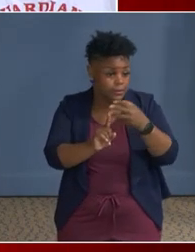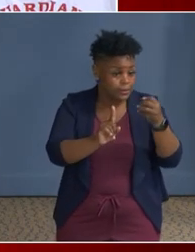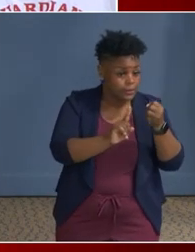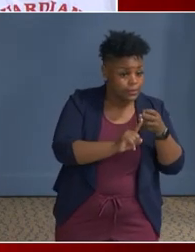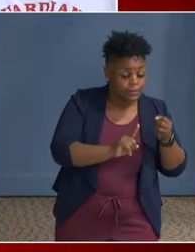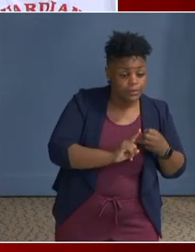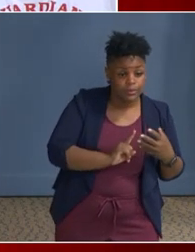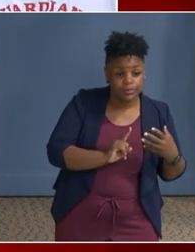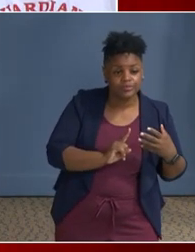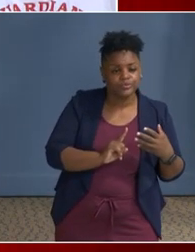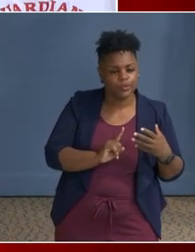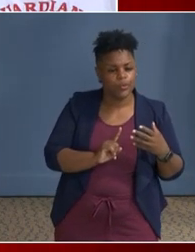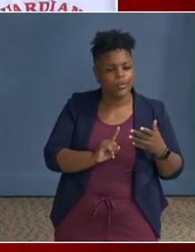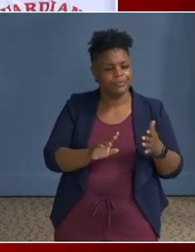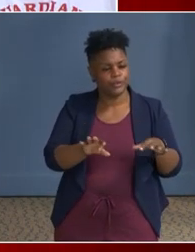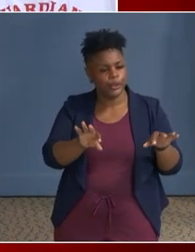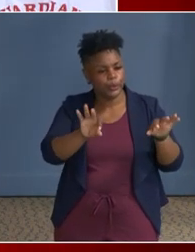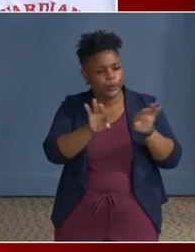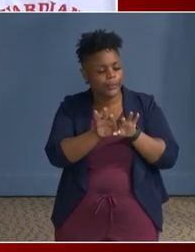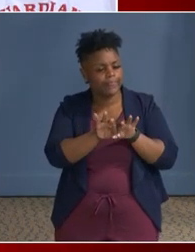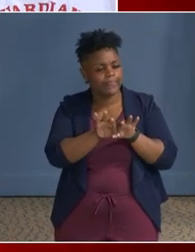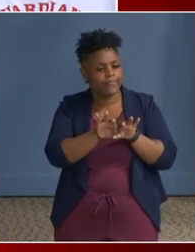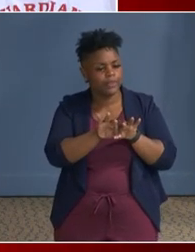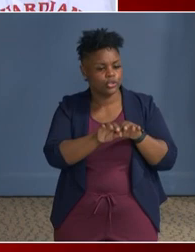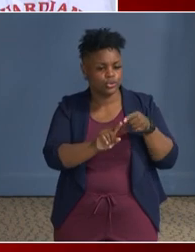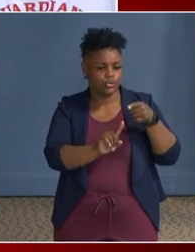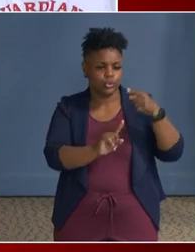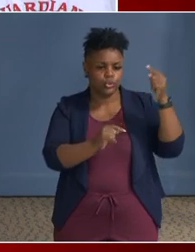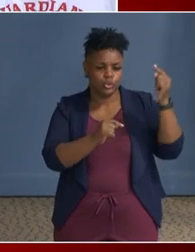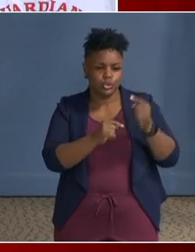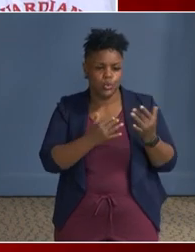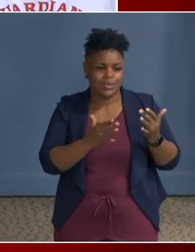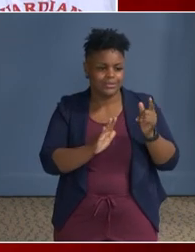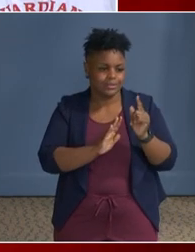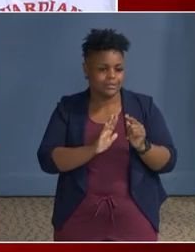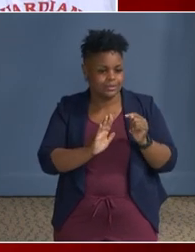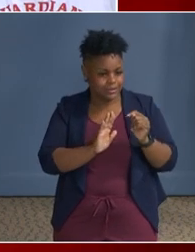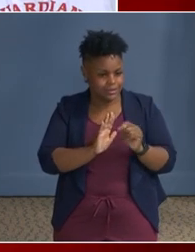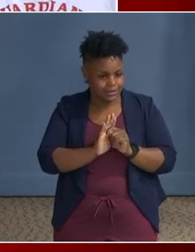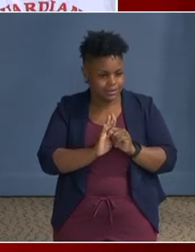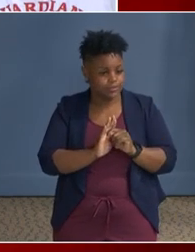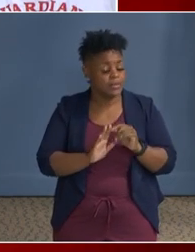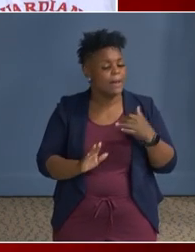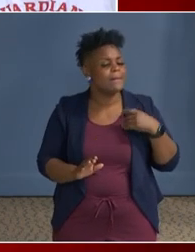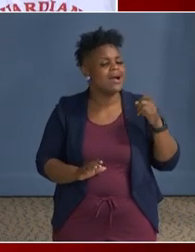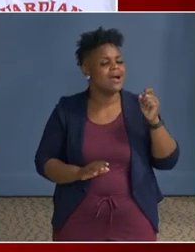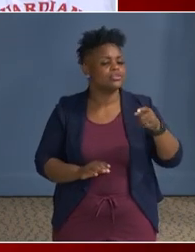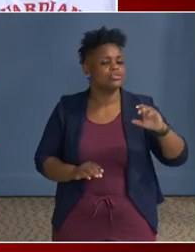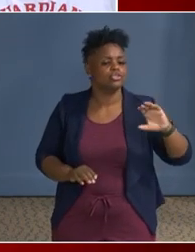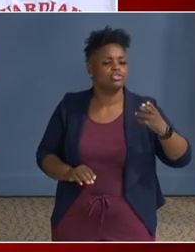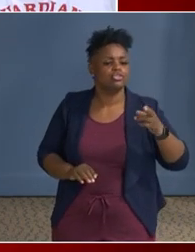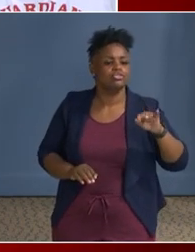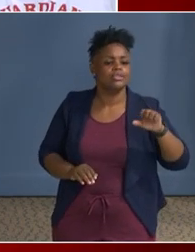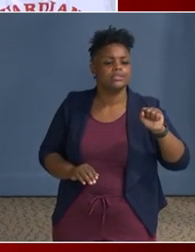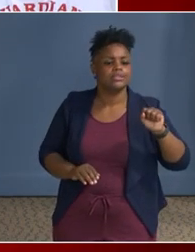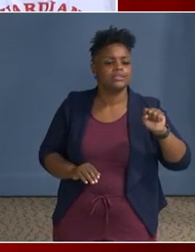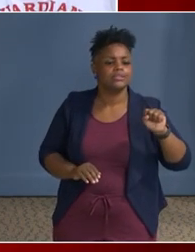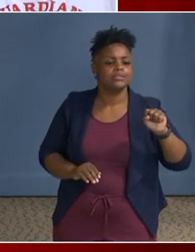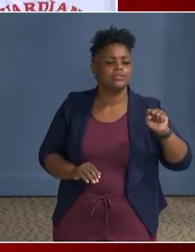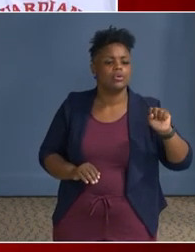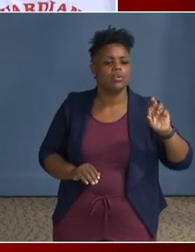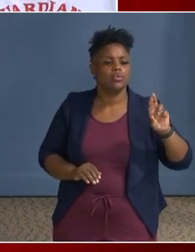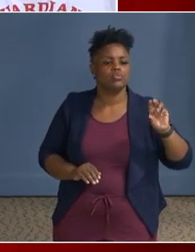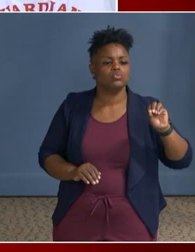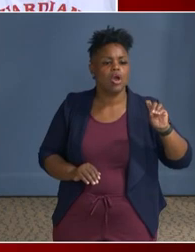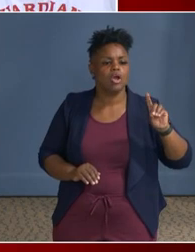date makes all of our other work more effective. Let me ask Chris Rodriguez to talk to you